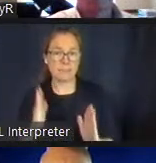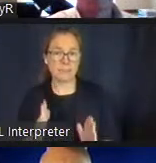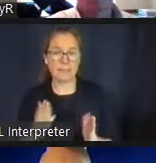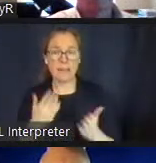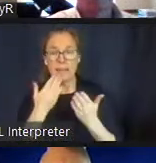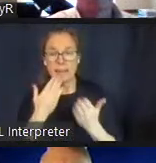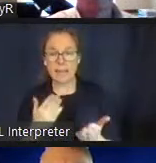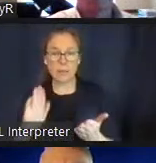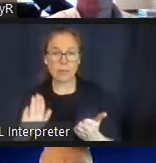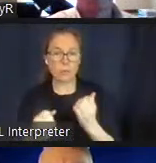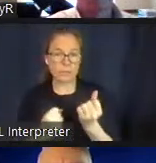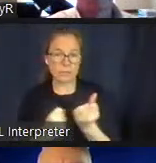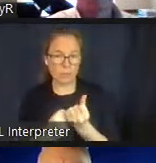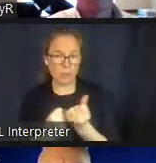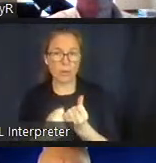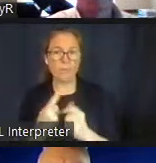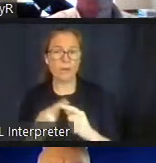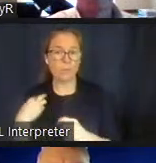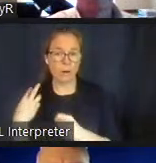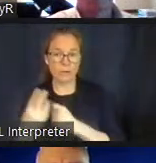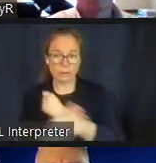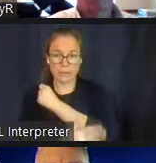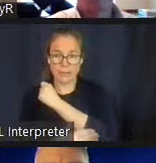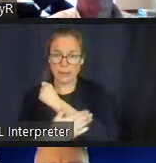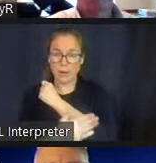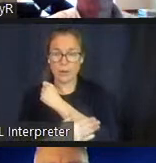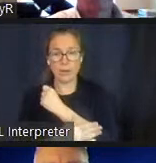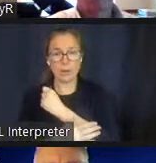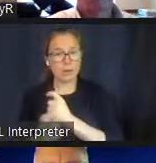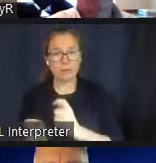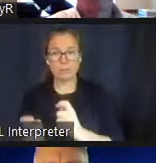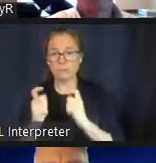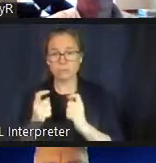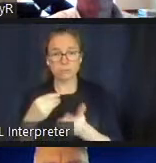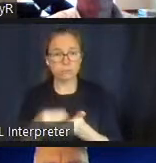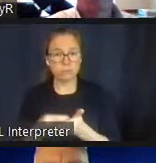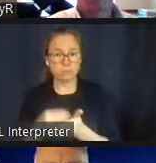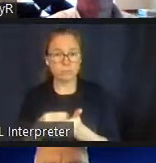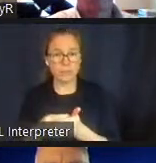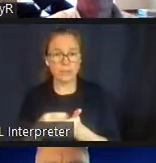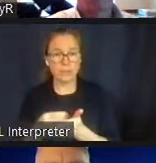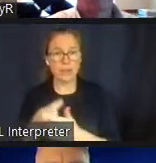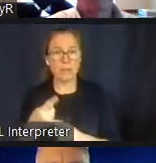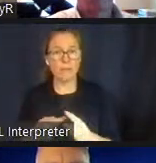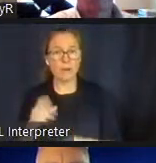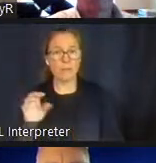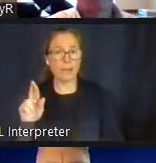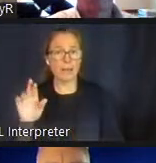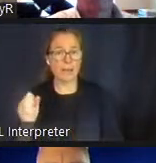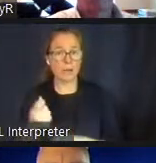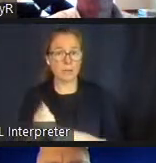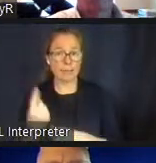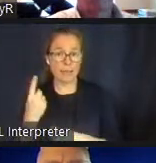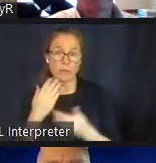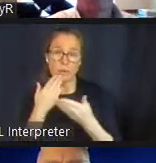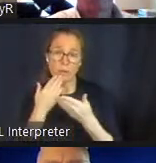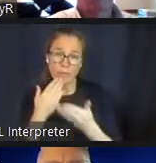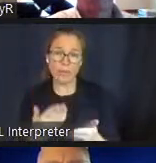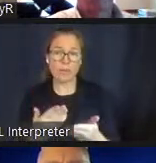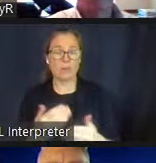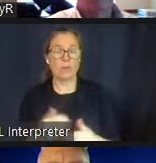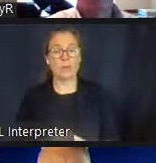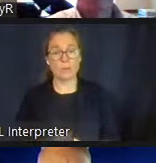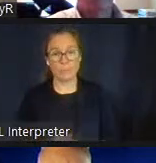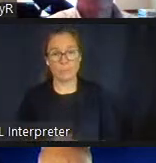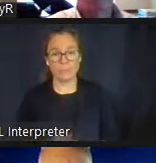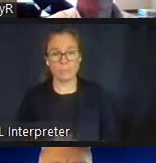for the support of Washington County with a generous grant from Washington County Cares last year. Thank you.